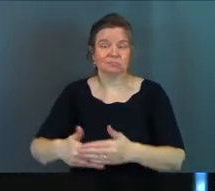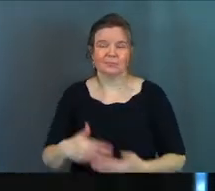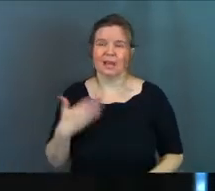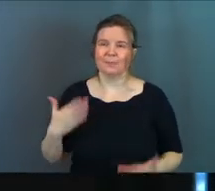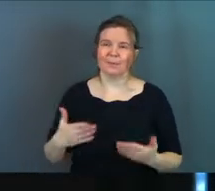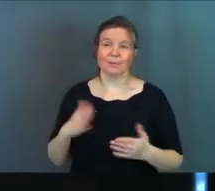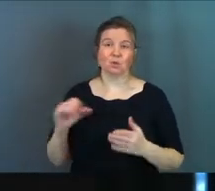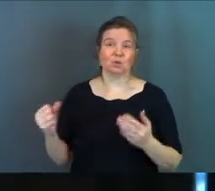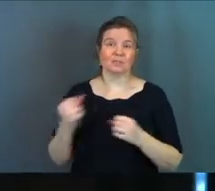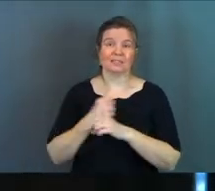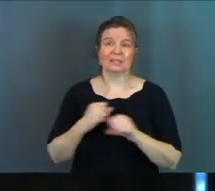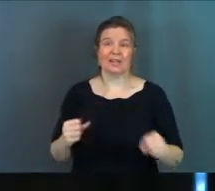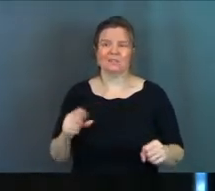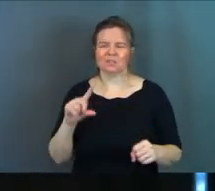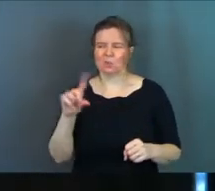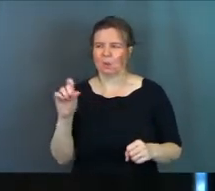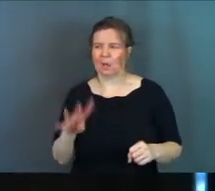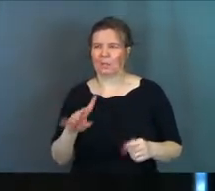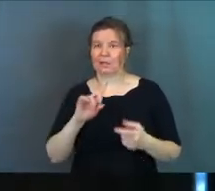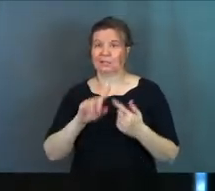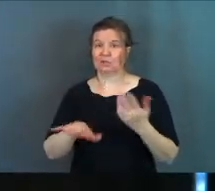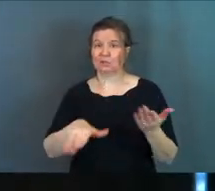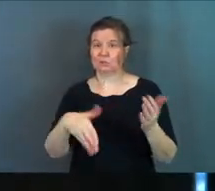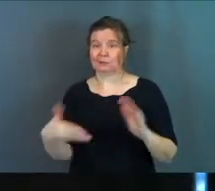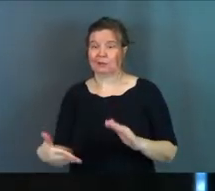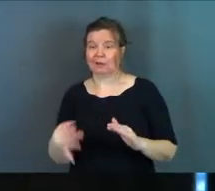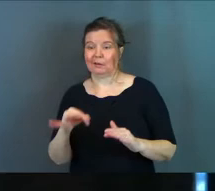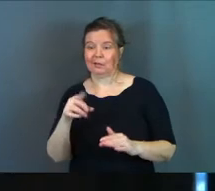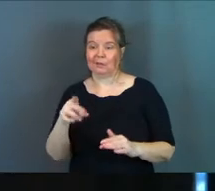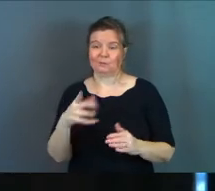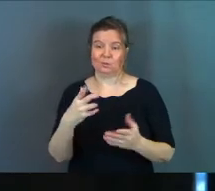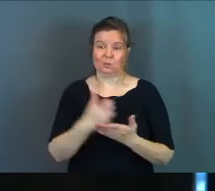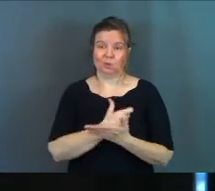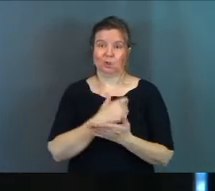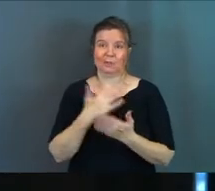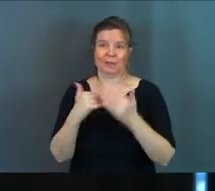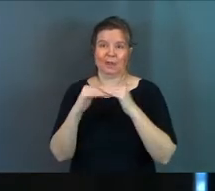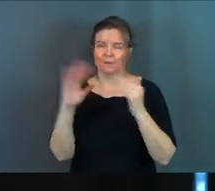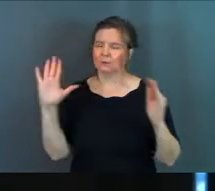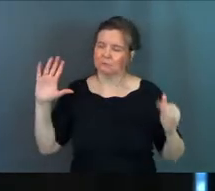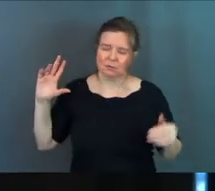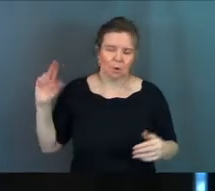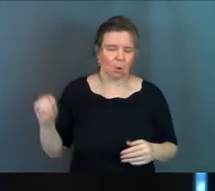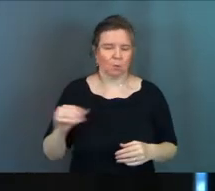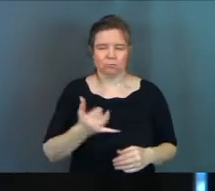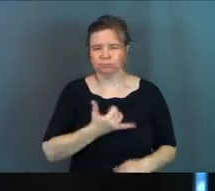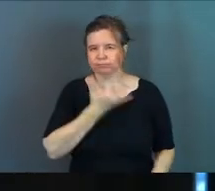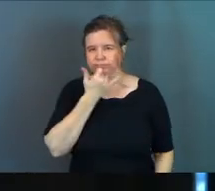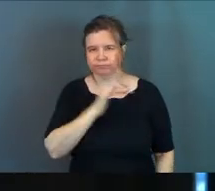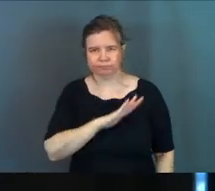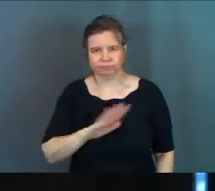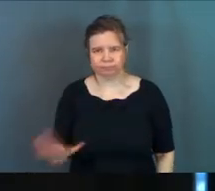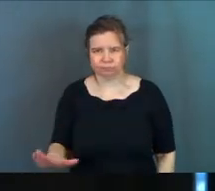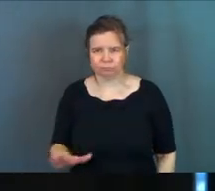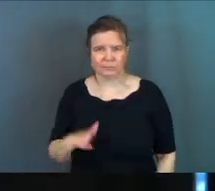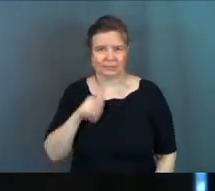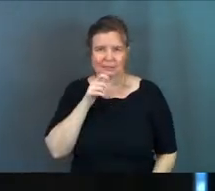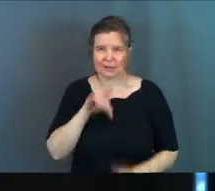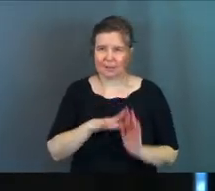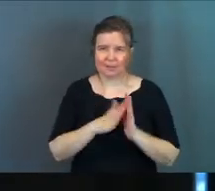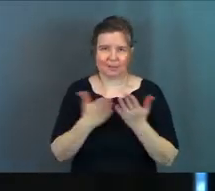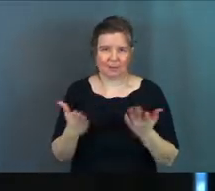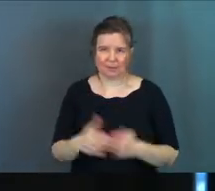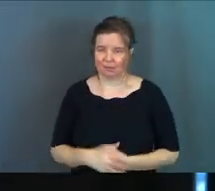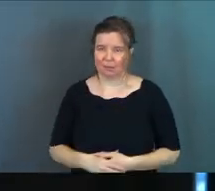And maybe your salvation is in question until you die and whether or not you get into heaven. Absolutely wrong. It's not